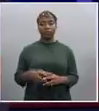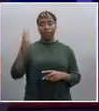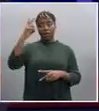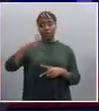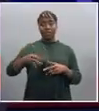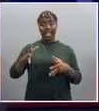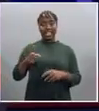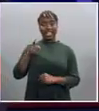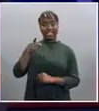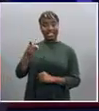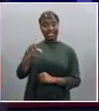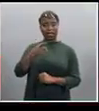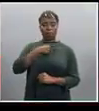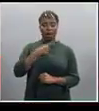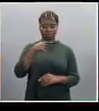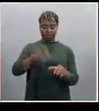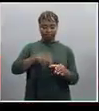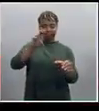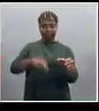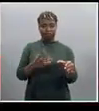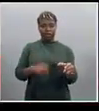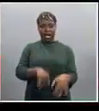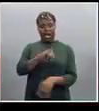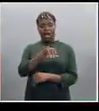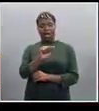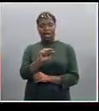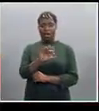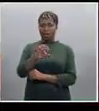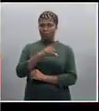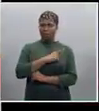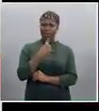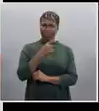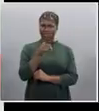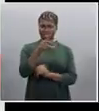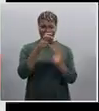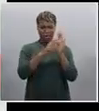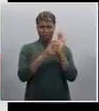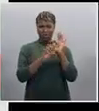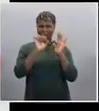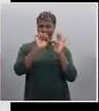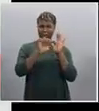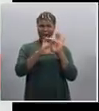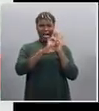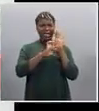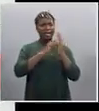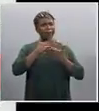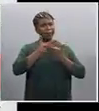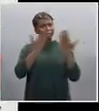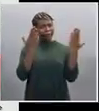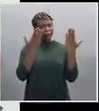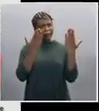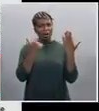SA law professor Stephen Cornelius resigns from the disciplinary tribunal of the IAAF. He says the way the sports body